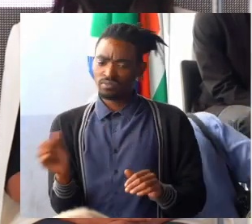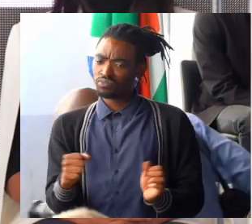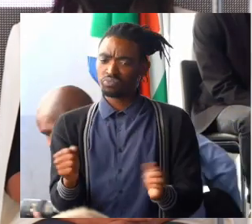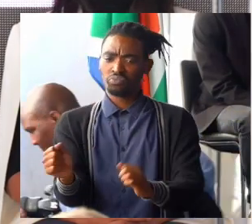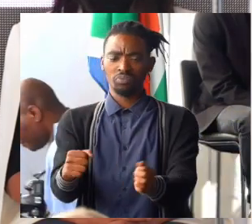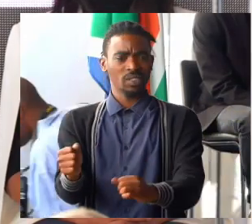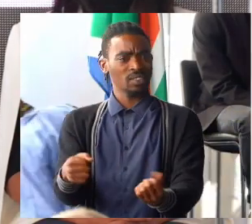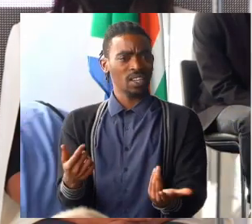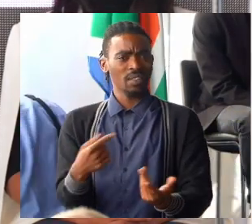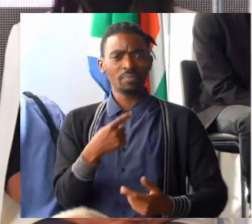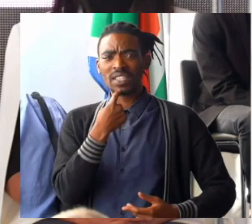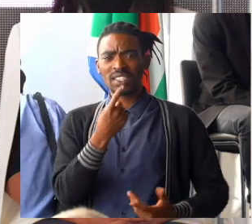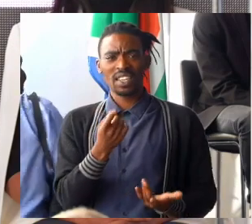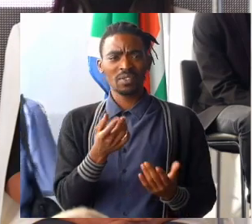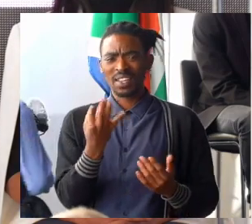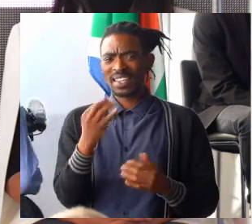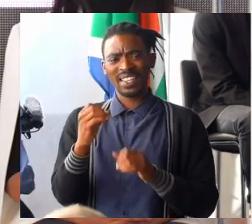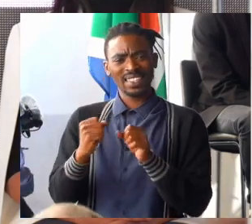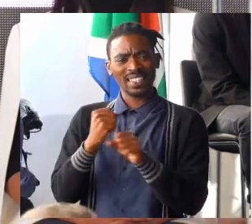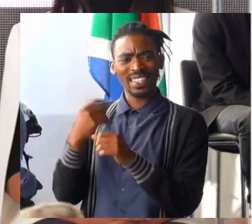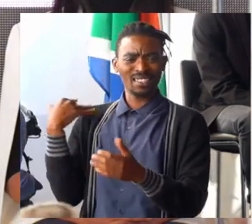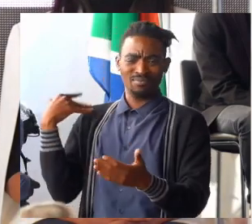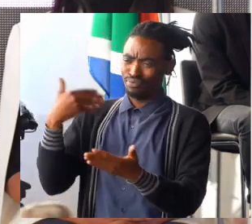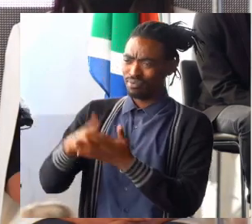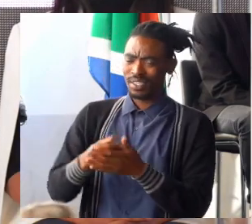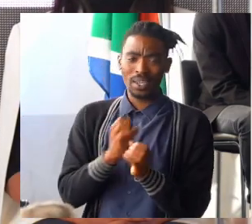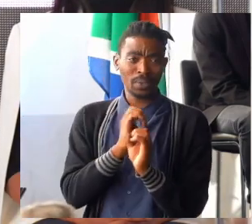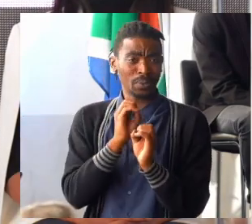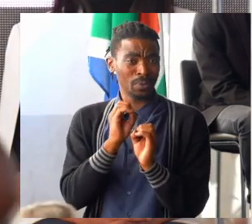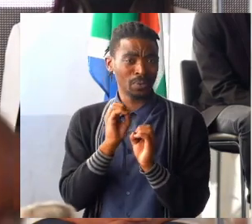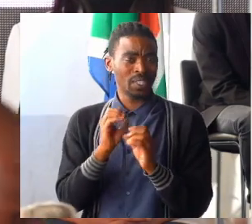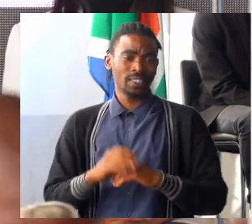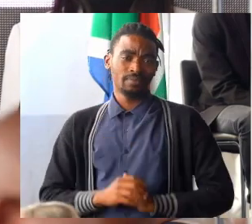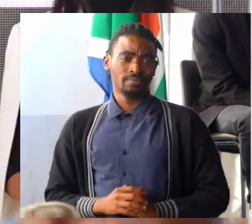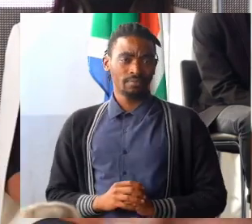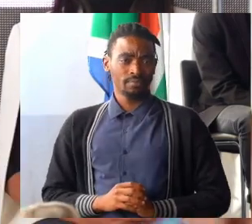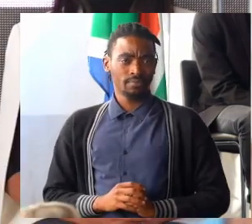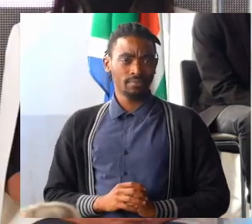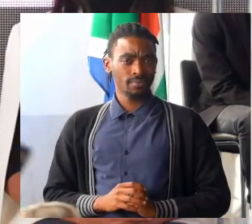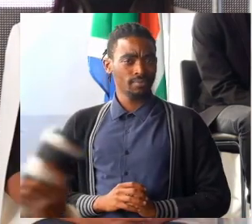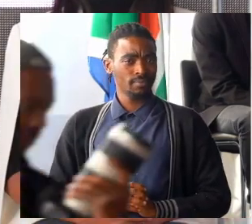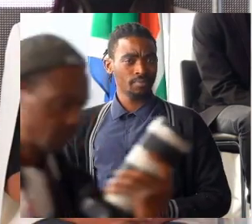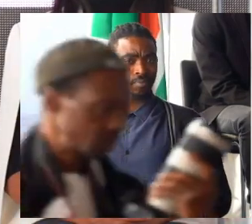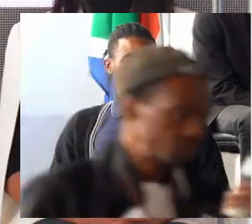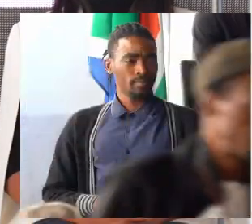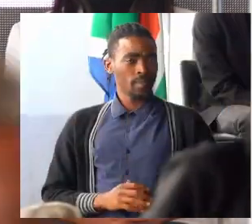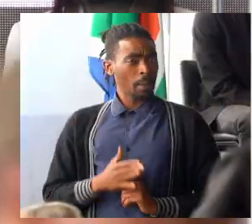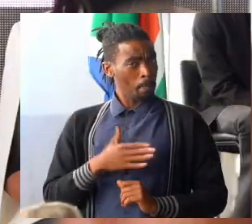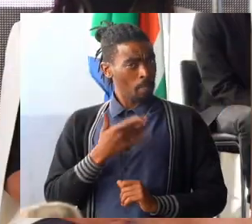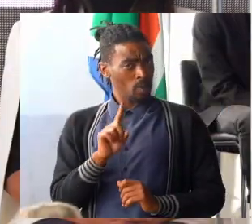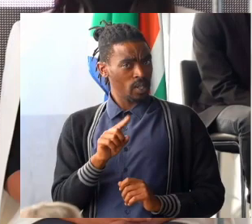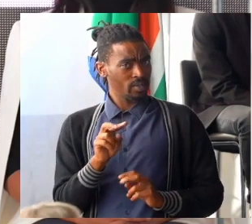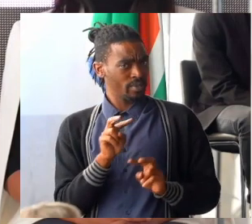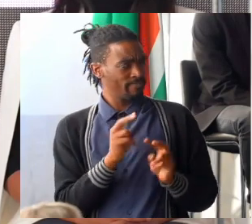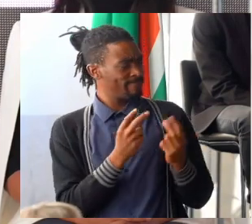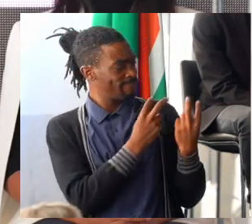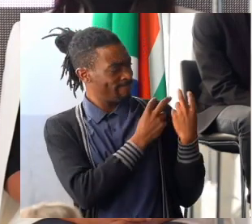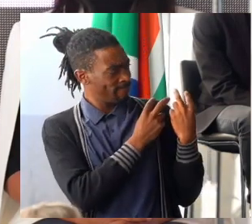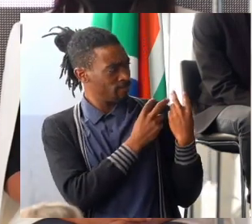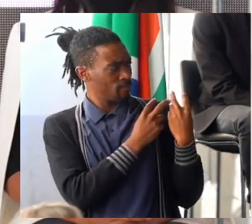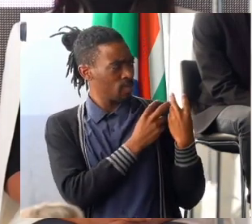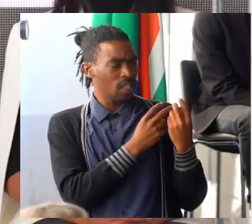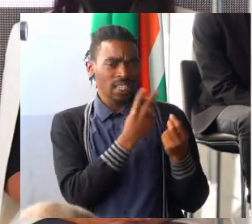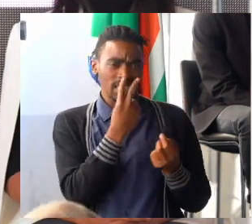restored? We've tried that for 30 years, it hasn't worked. And so I'd like us to look, at least to listen to my remarks in